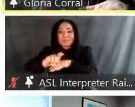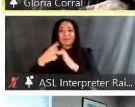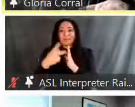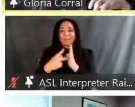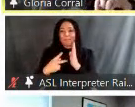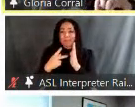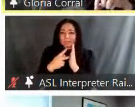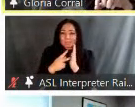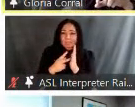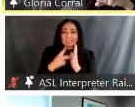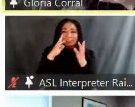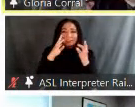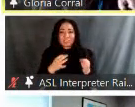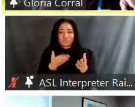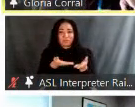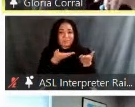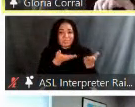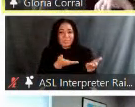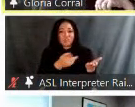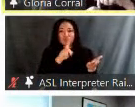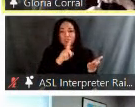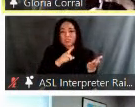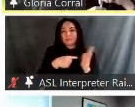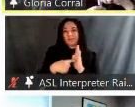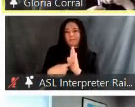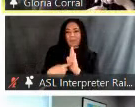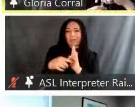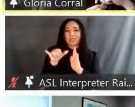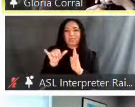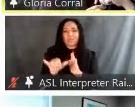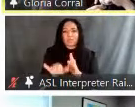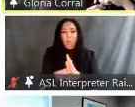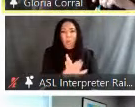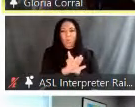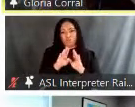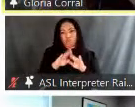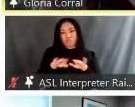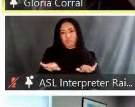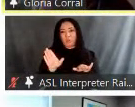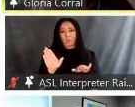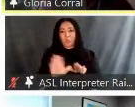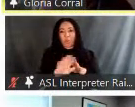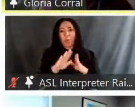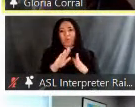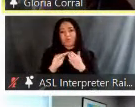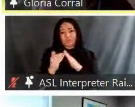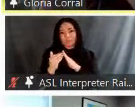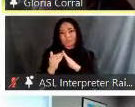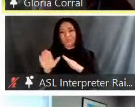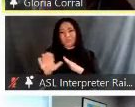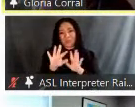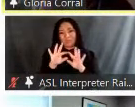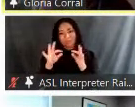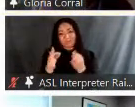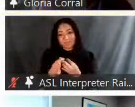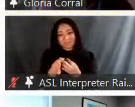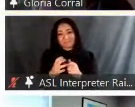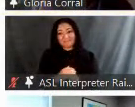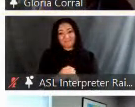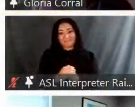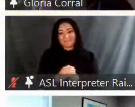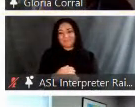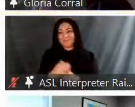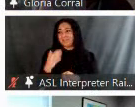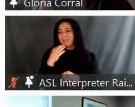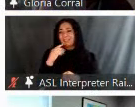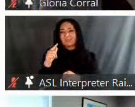and recommendations reflect those children, those communities, and those families. Thanks,